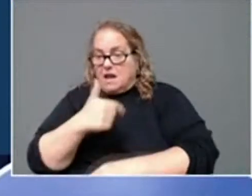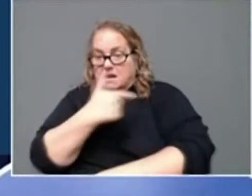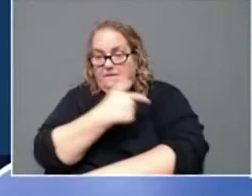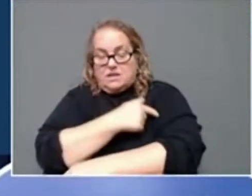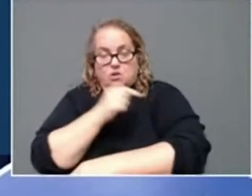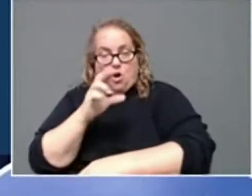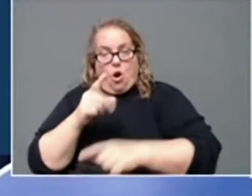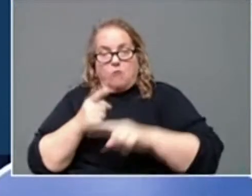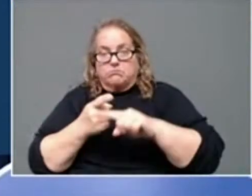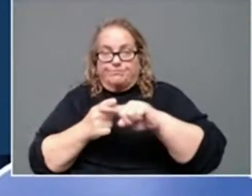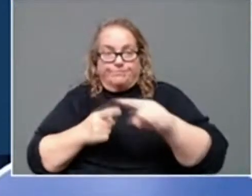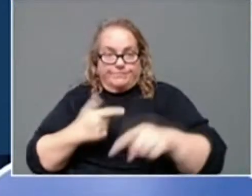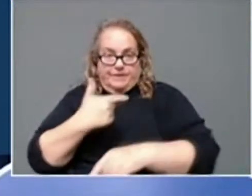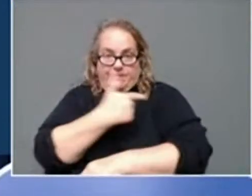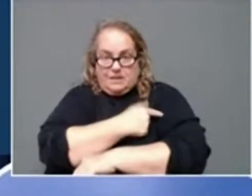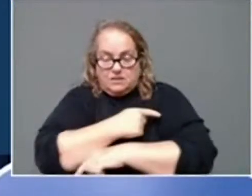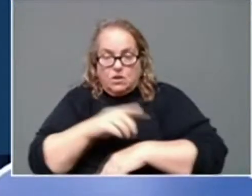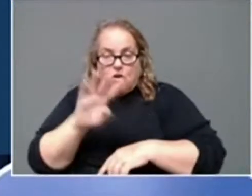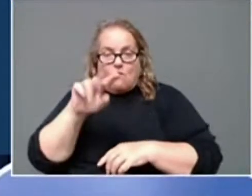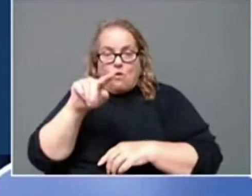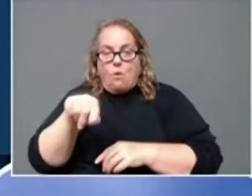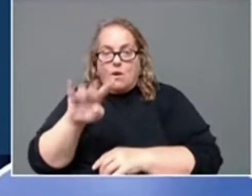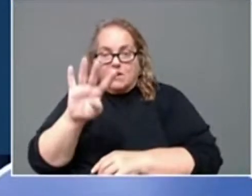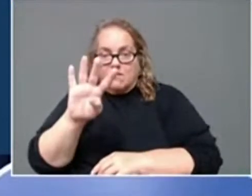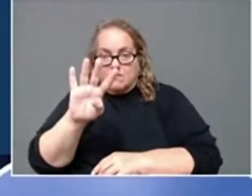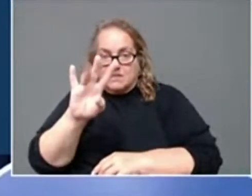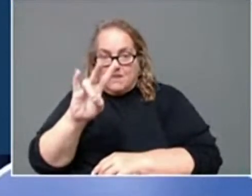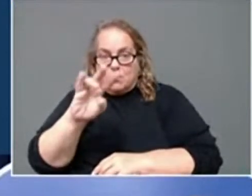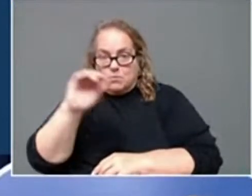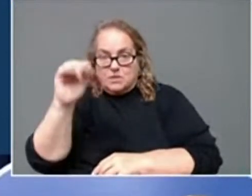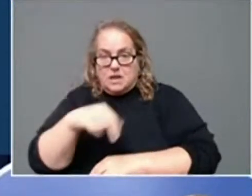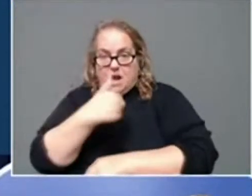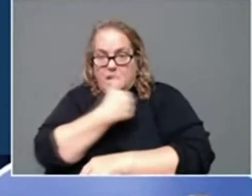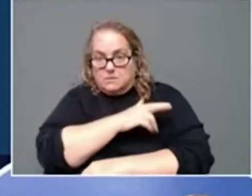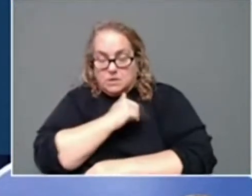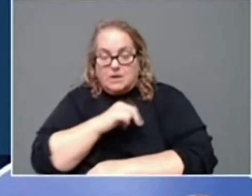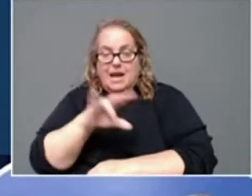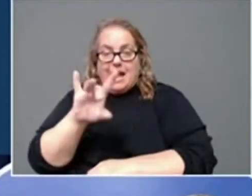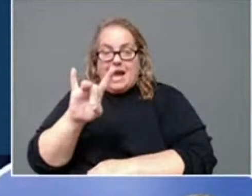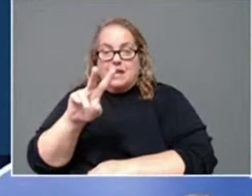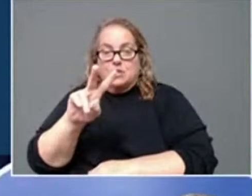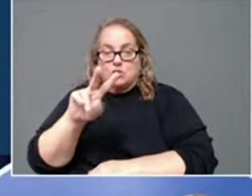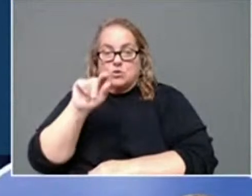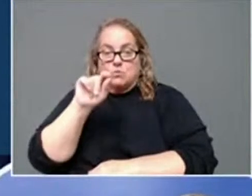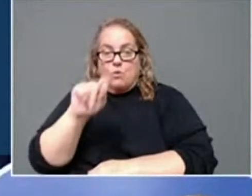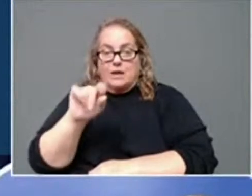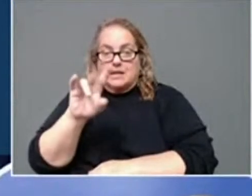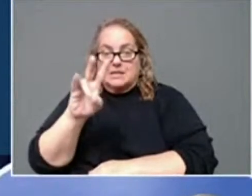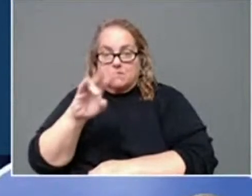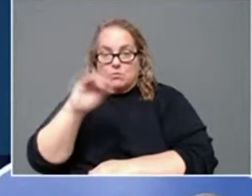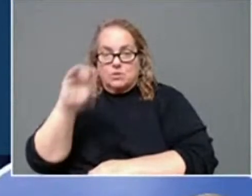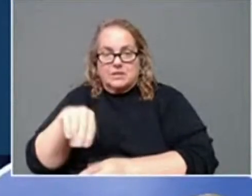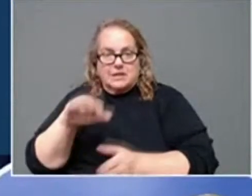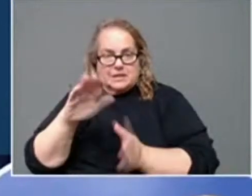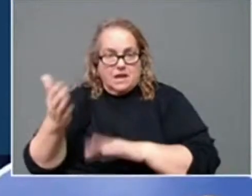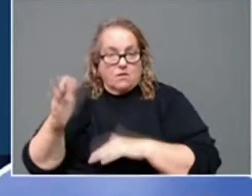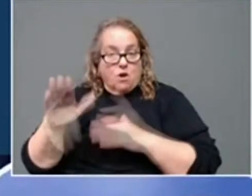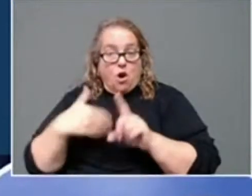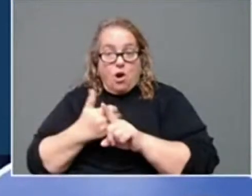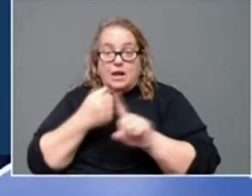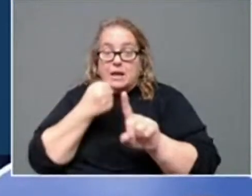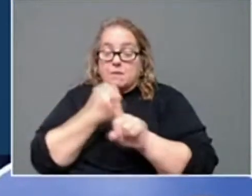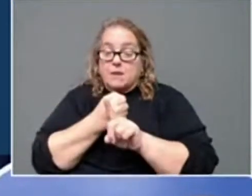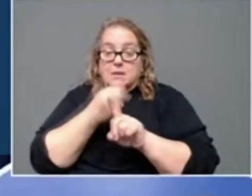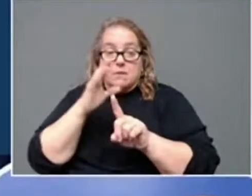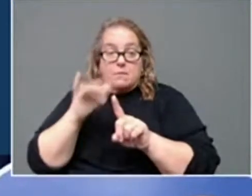vaccinated, 84.7% of hospitalizations, and 82.7% of deaths. This has all been impacted by waning immunity.